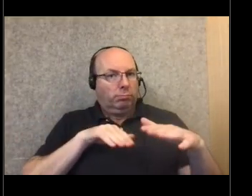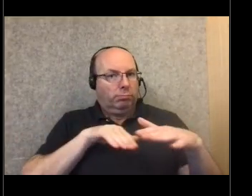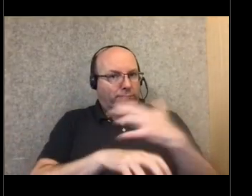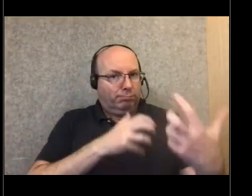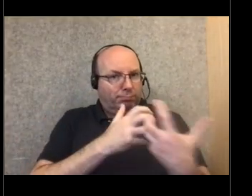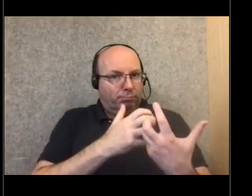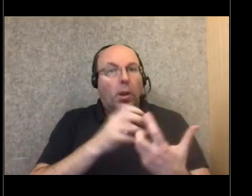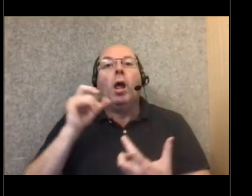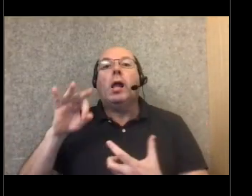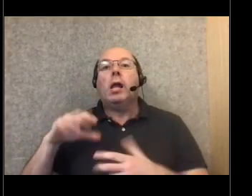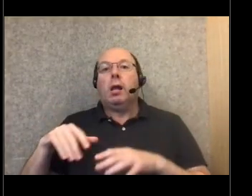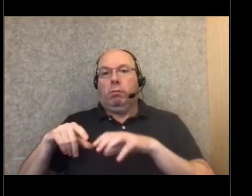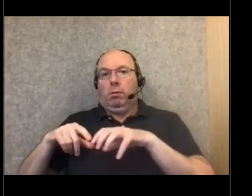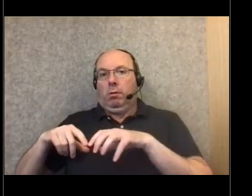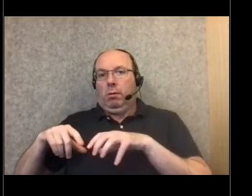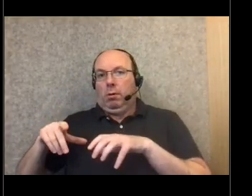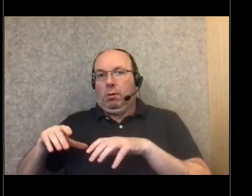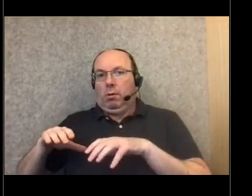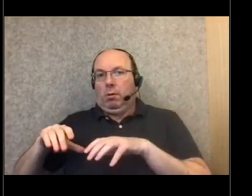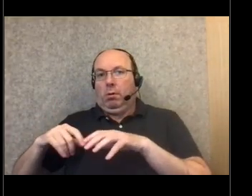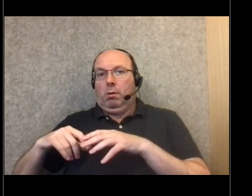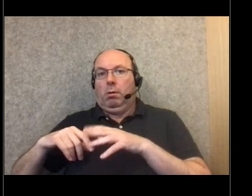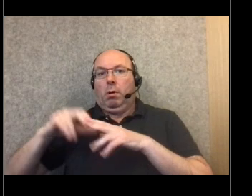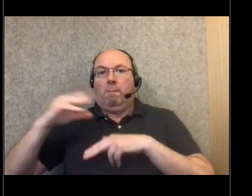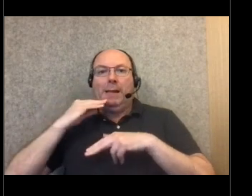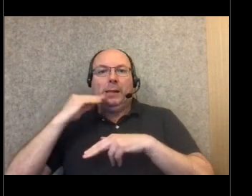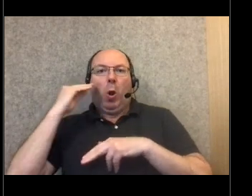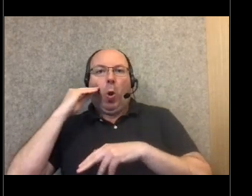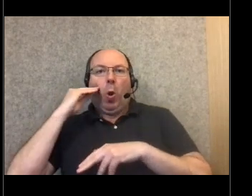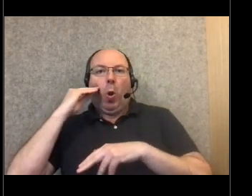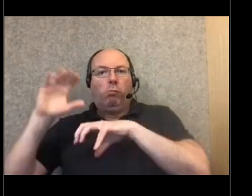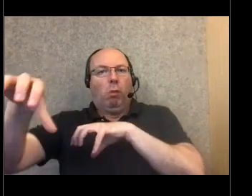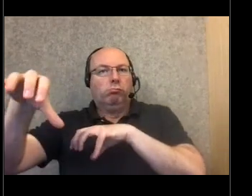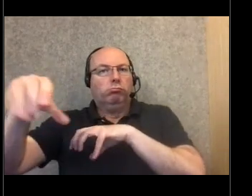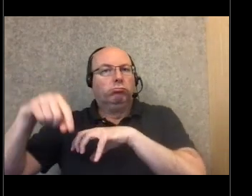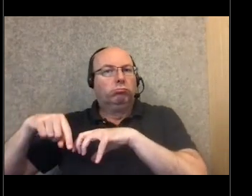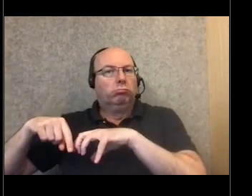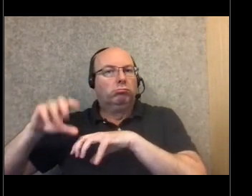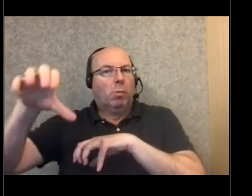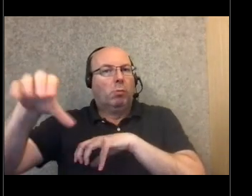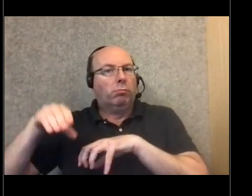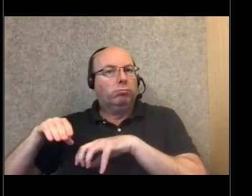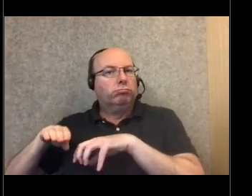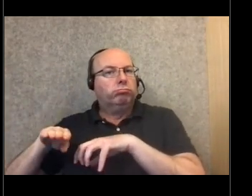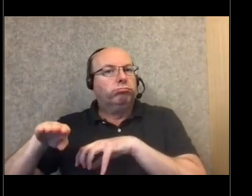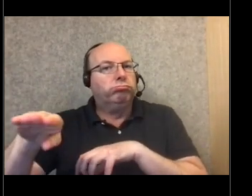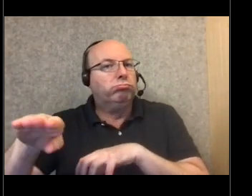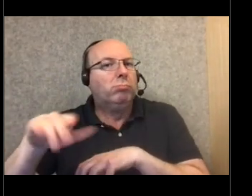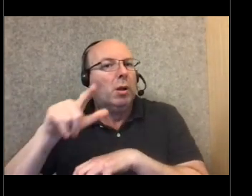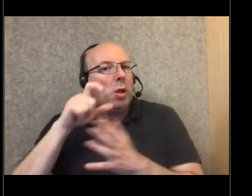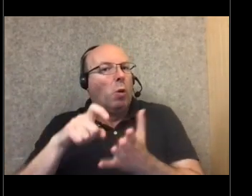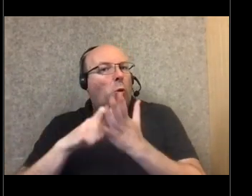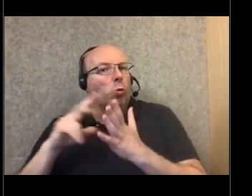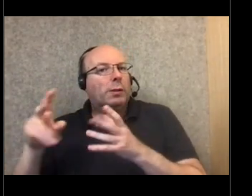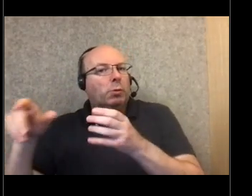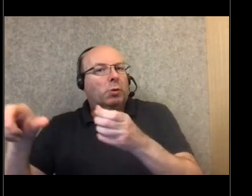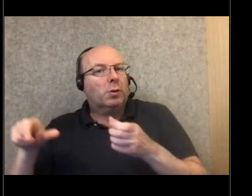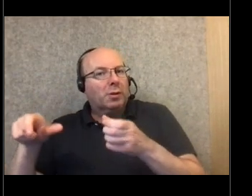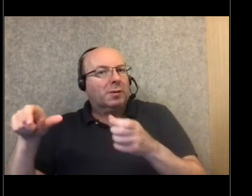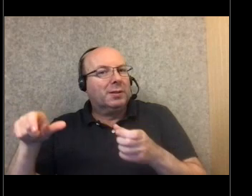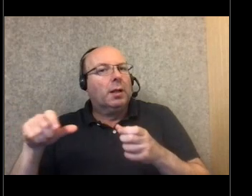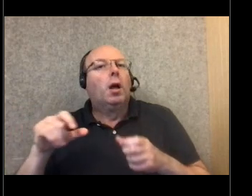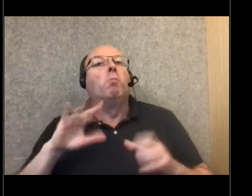the Fair Housing Act and the specific provisions of the safe harbor. Designers are encouraged, where site grades do not